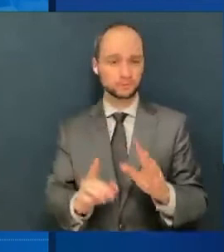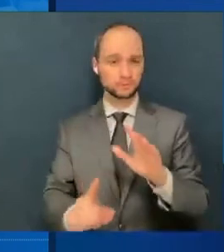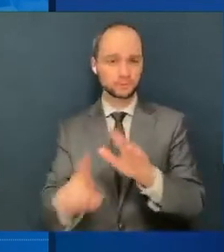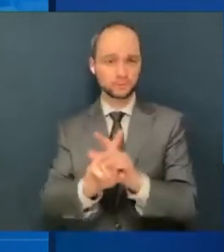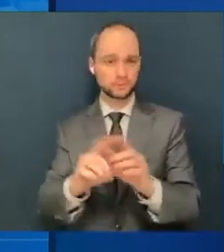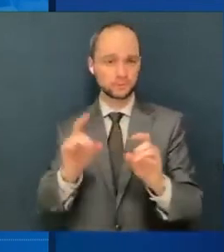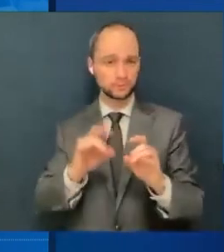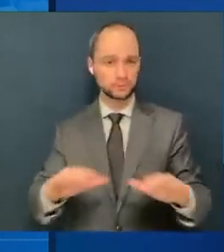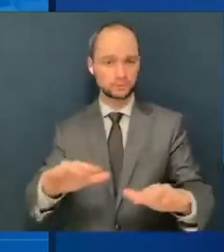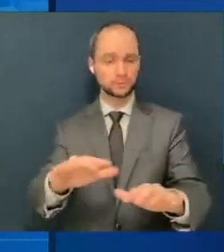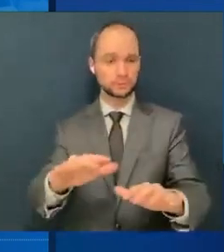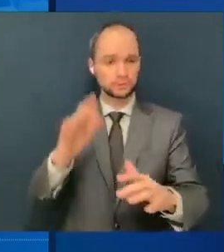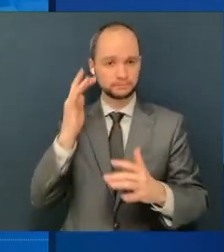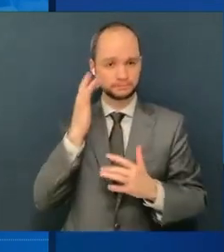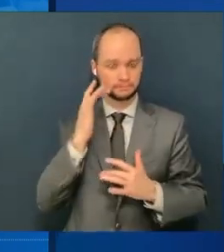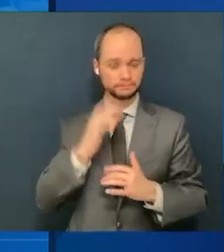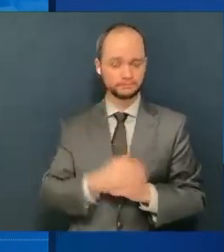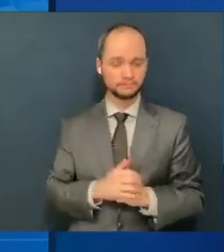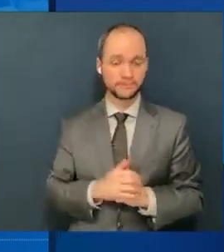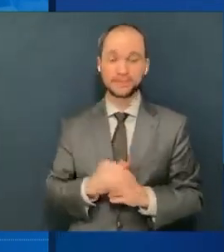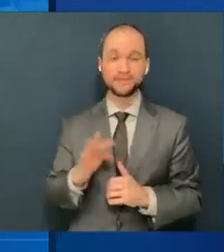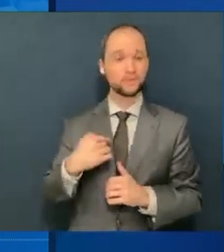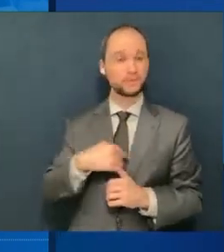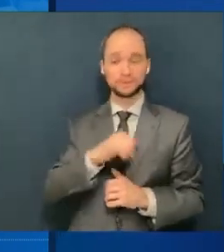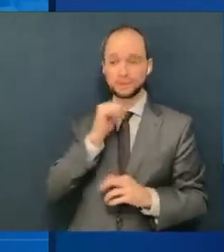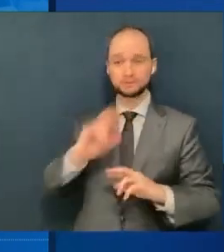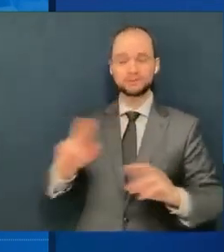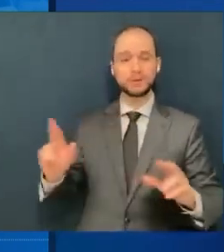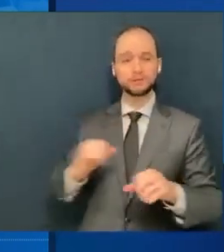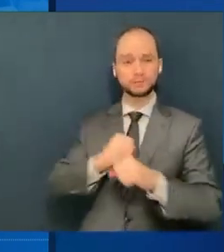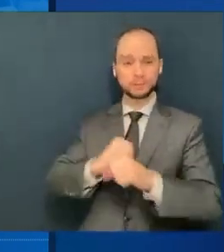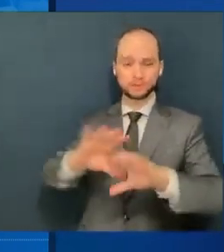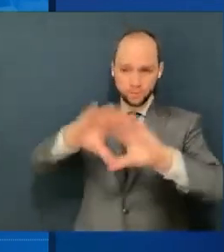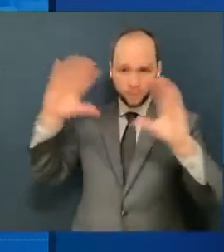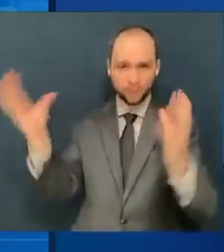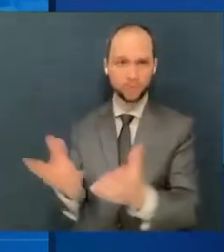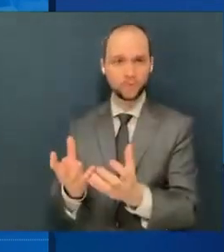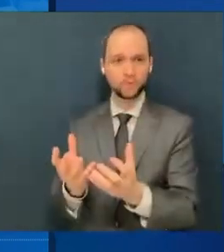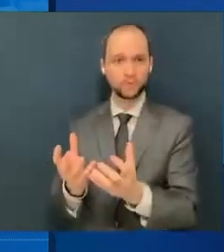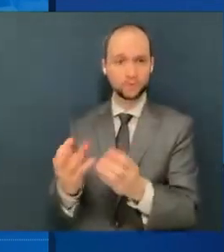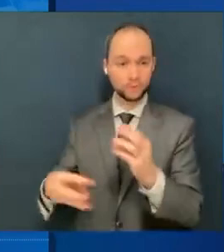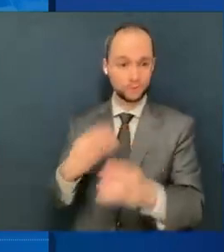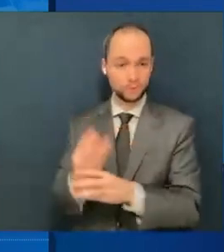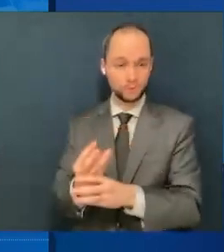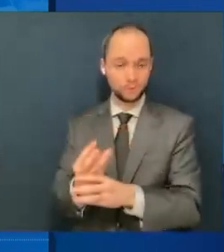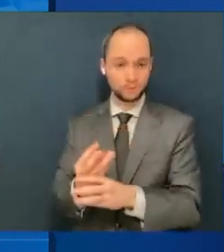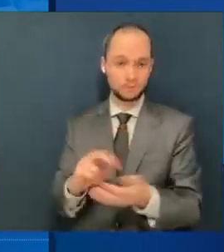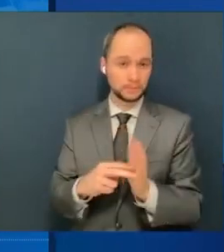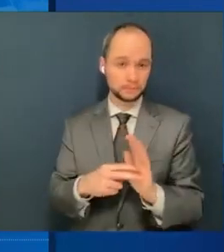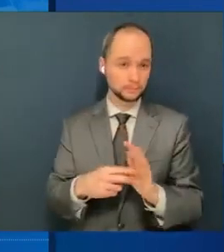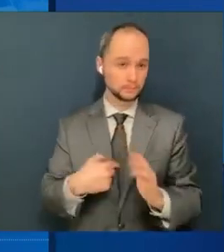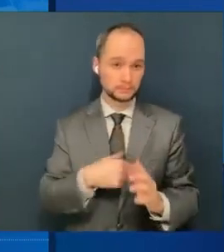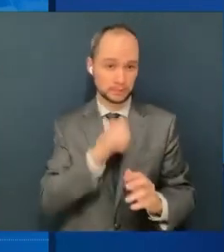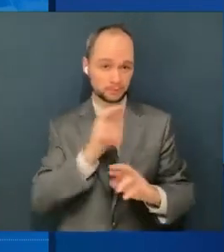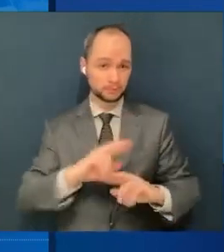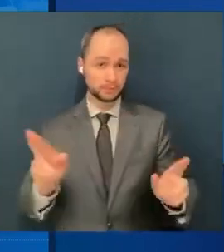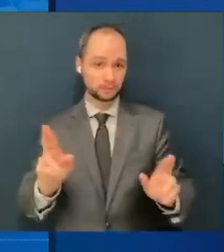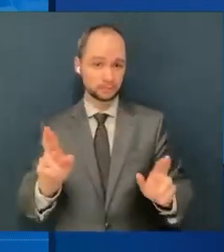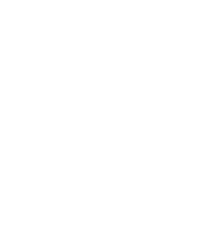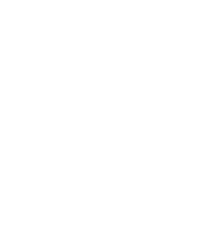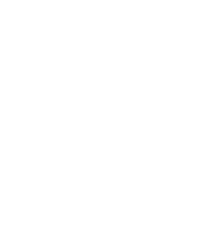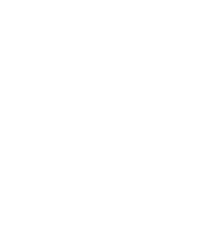prepared to protect people in all corners of the world, then we're not really prepared at all. Thank you so much.